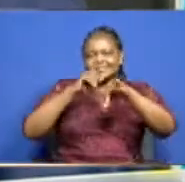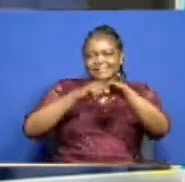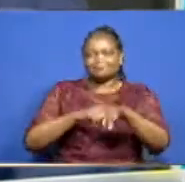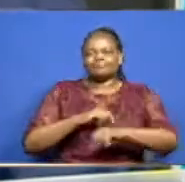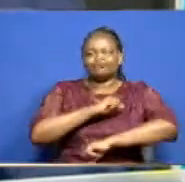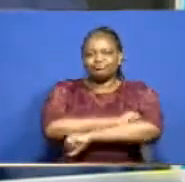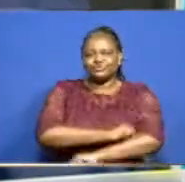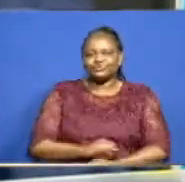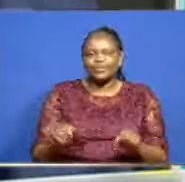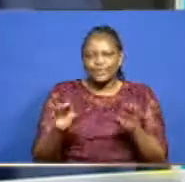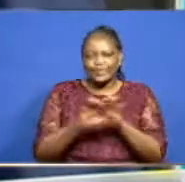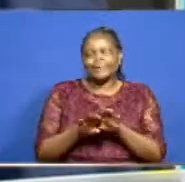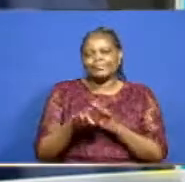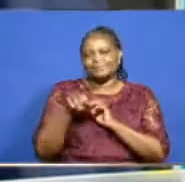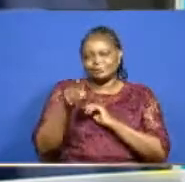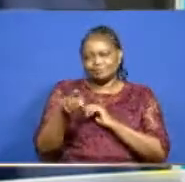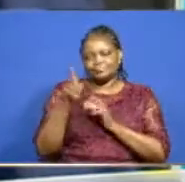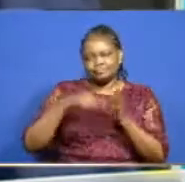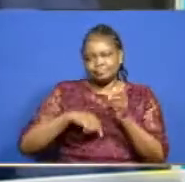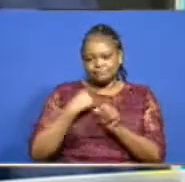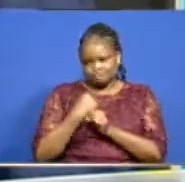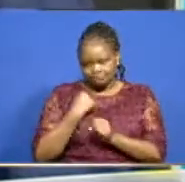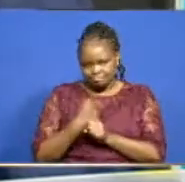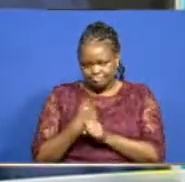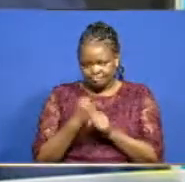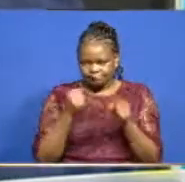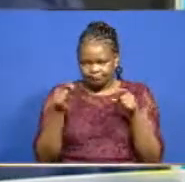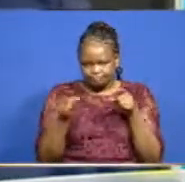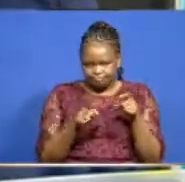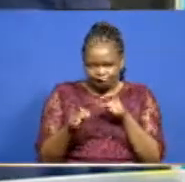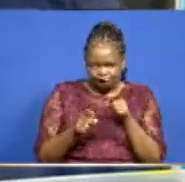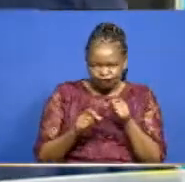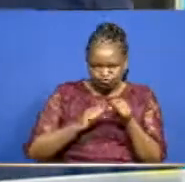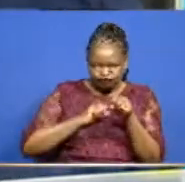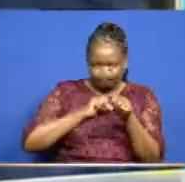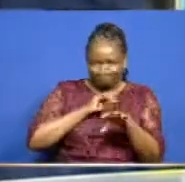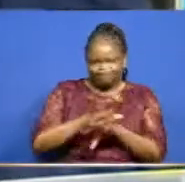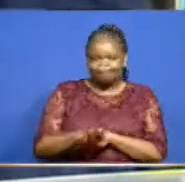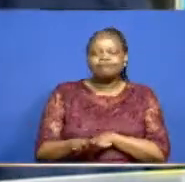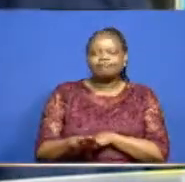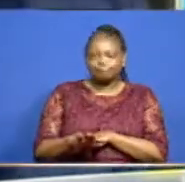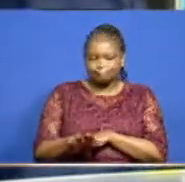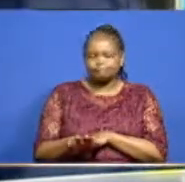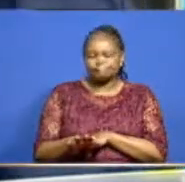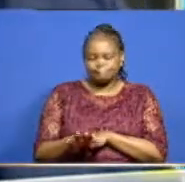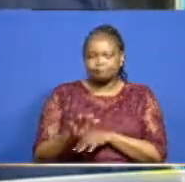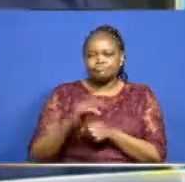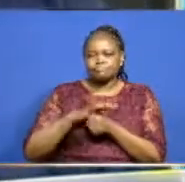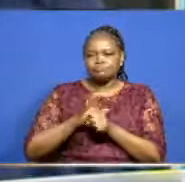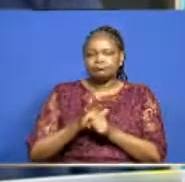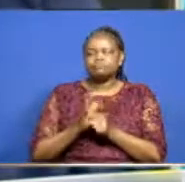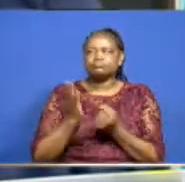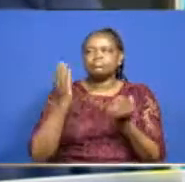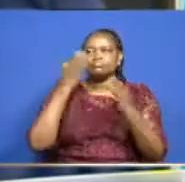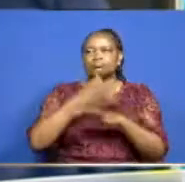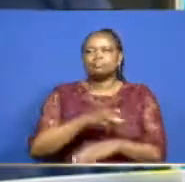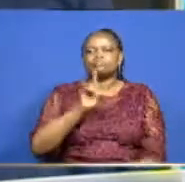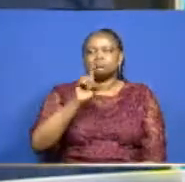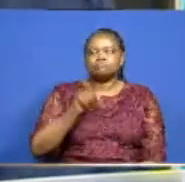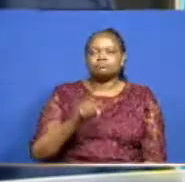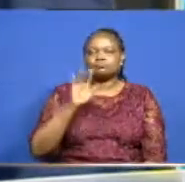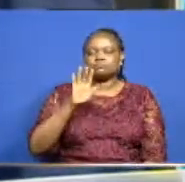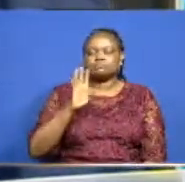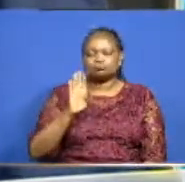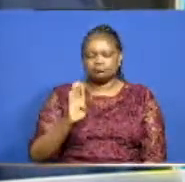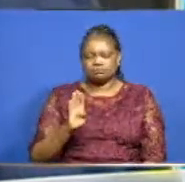which is one of the measures that were put in place to contain the spread of COVID-19. Globally, over 1.5 billion learners have